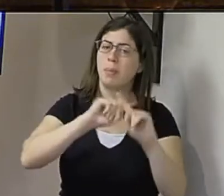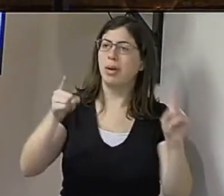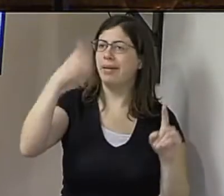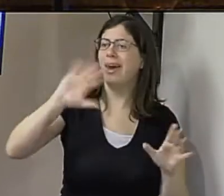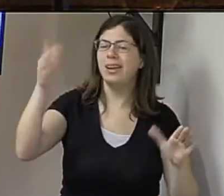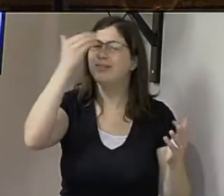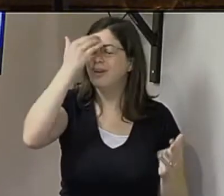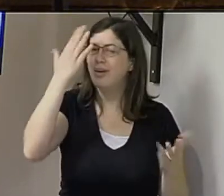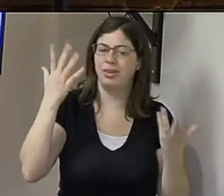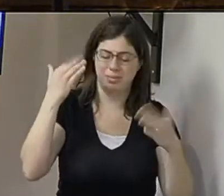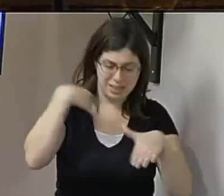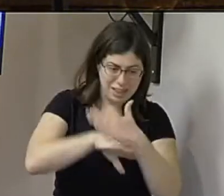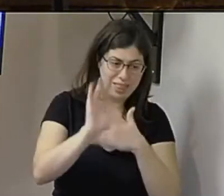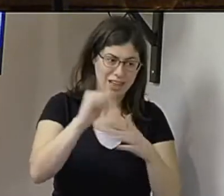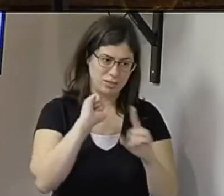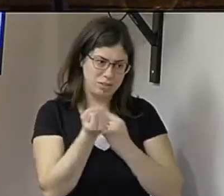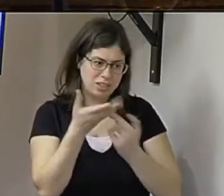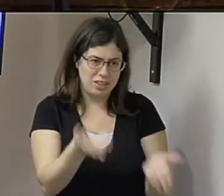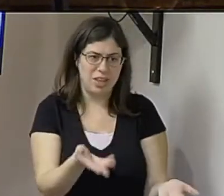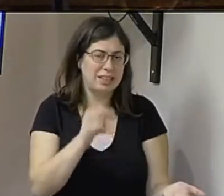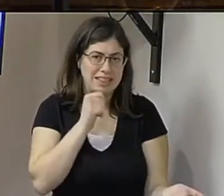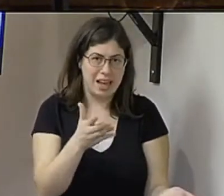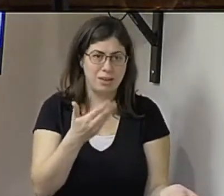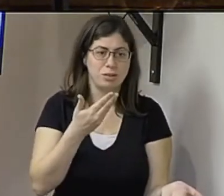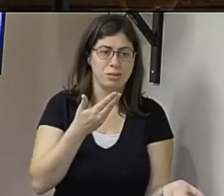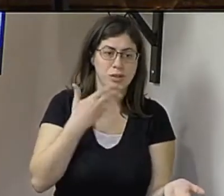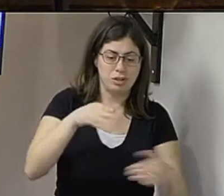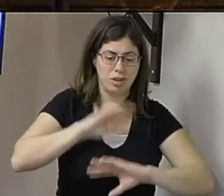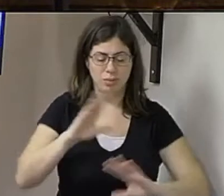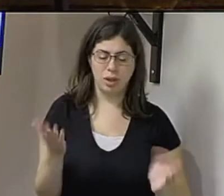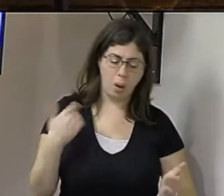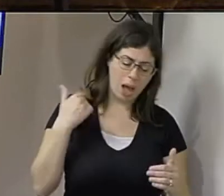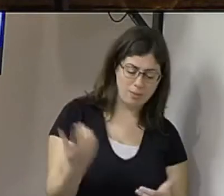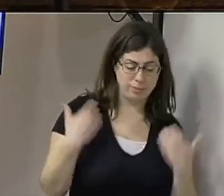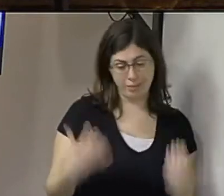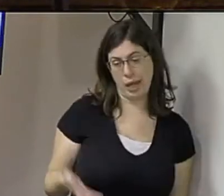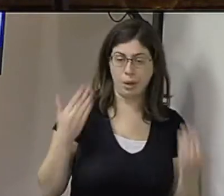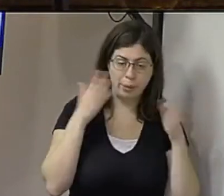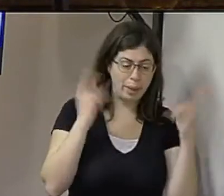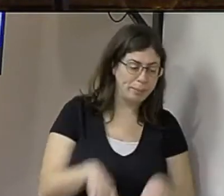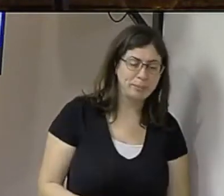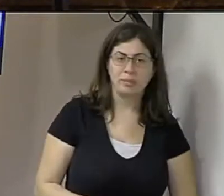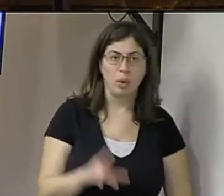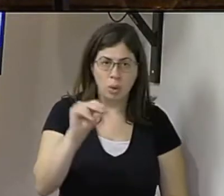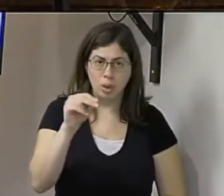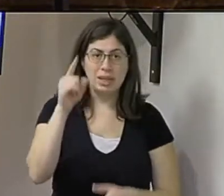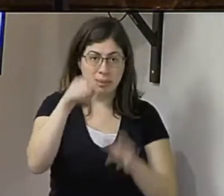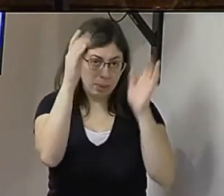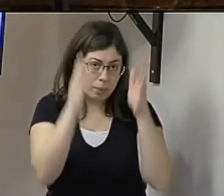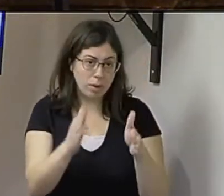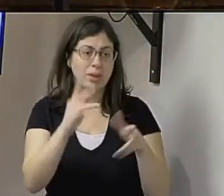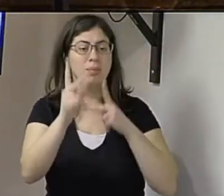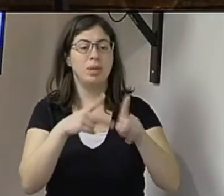Lord knows he's sending us into these situations where it's not going to be good enough to just be, well, I guess I'm just me. I don't know what's going to happen. You need to be a person